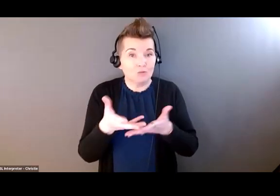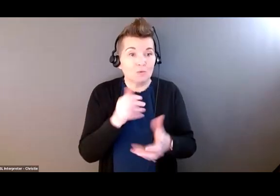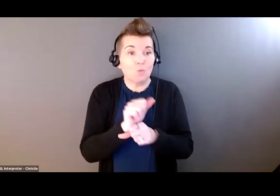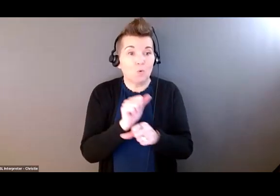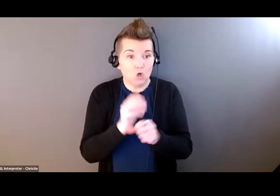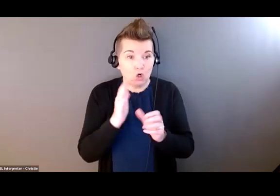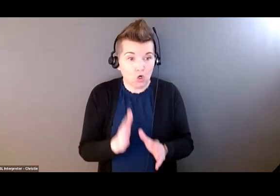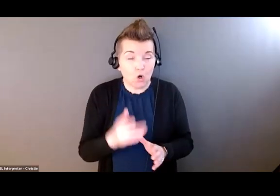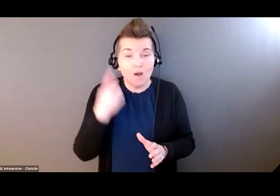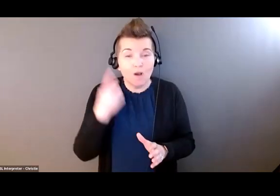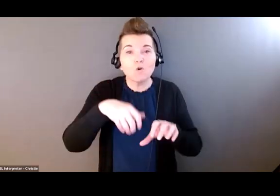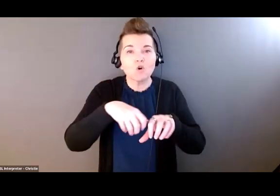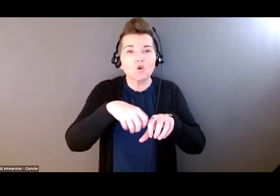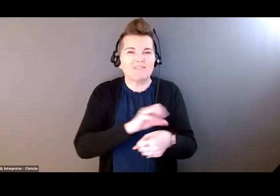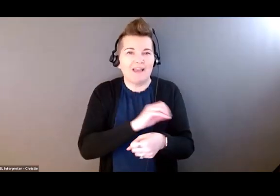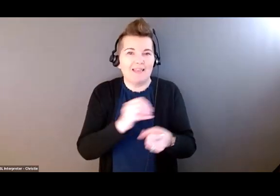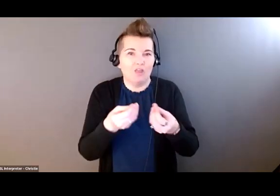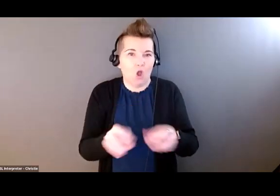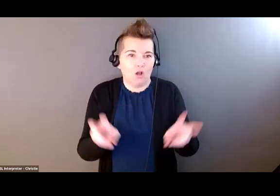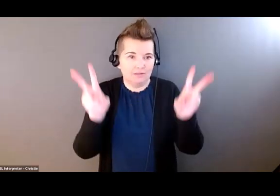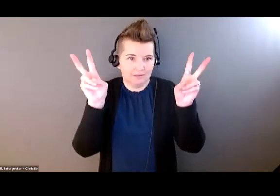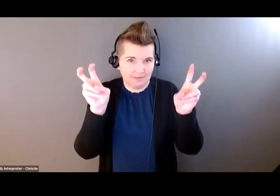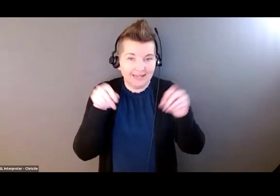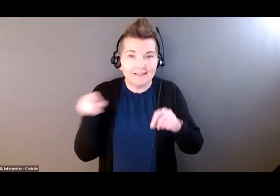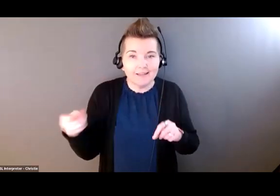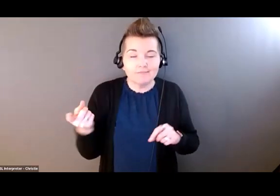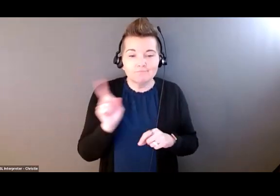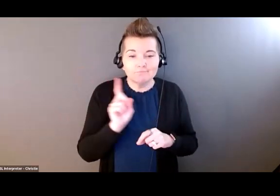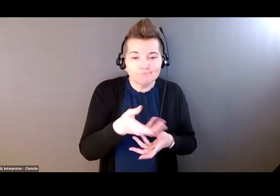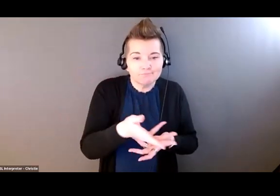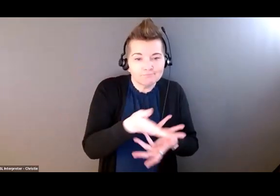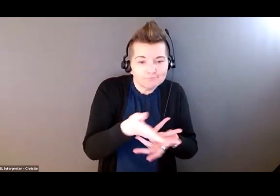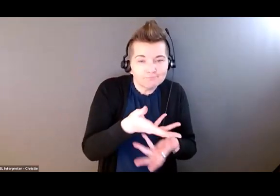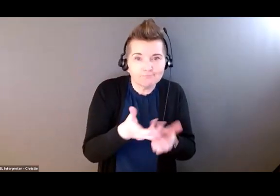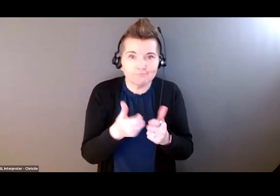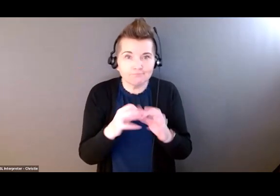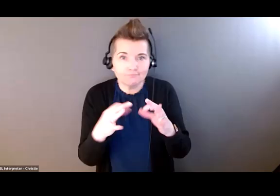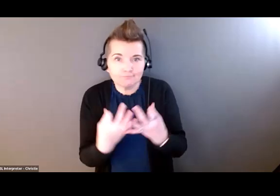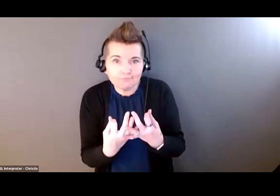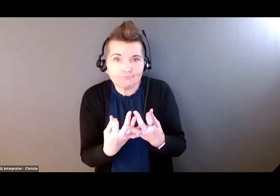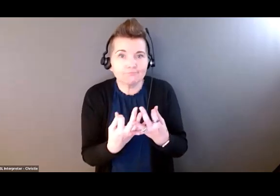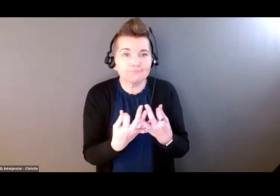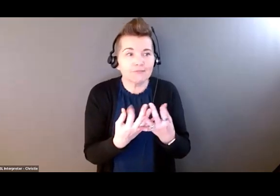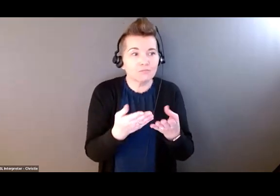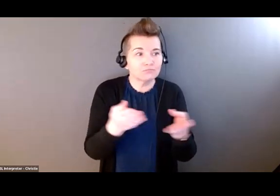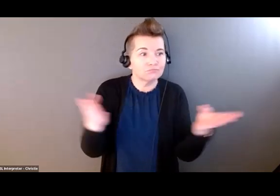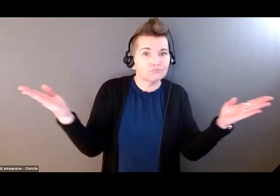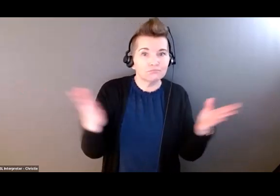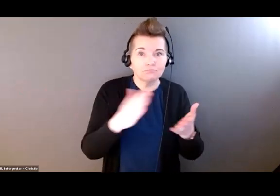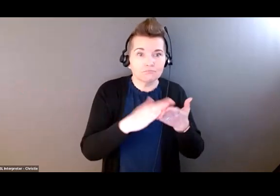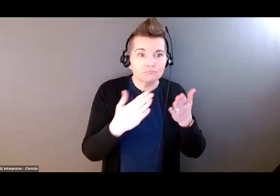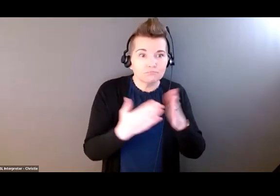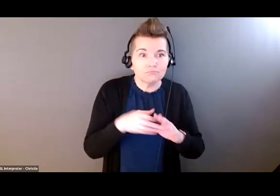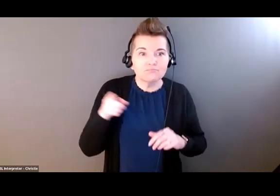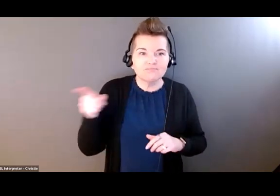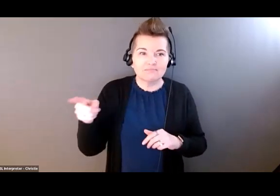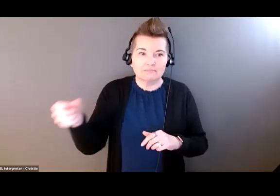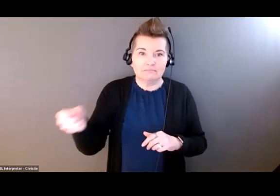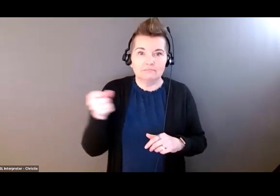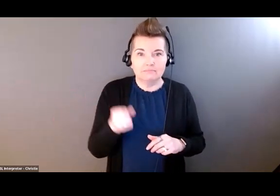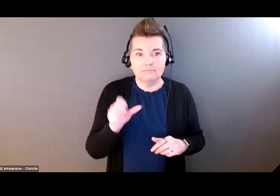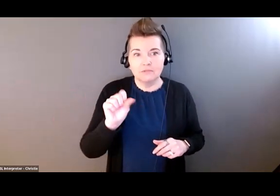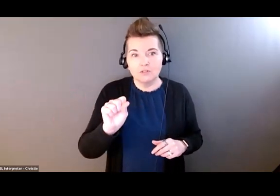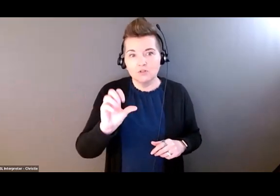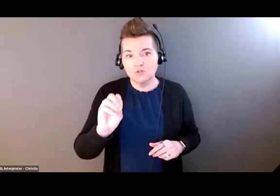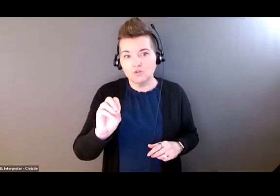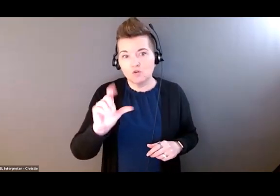tenders. We hired a community engagement worker with that grant who's focused on connecting with residents through families